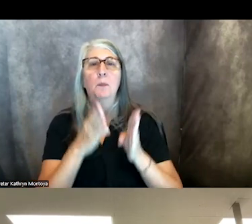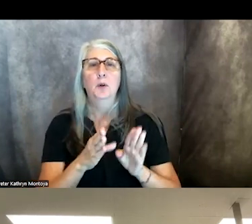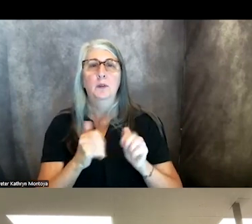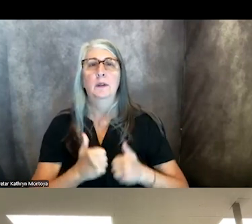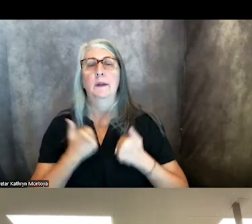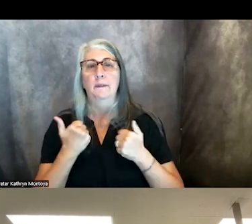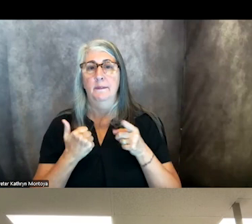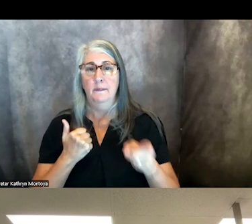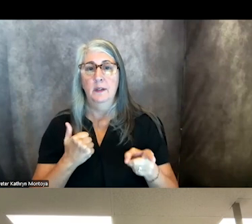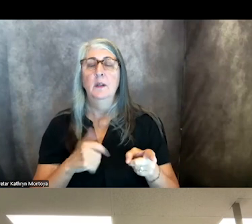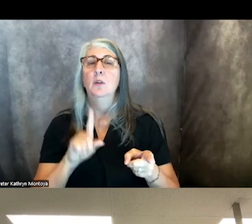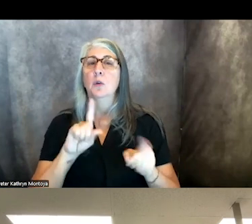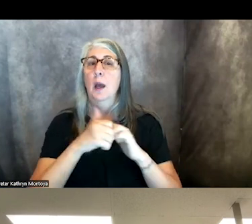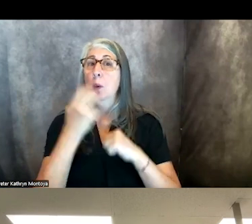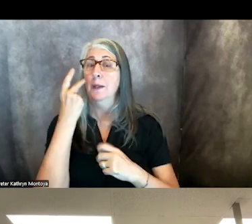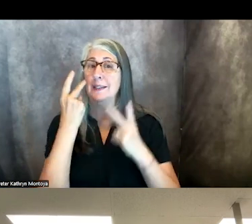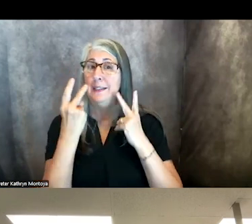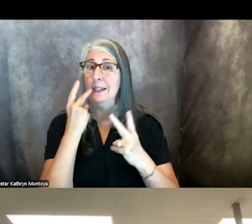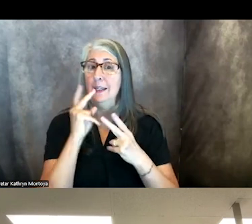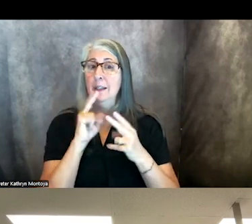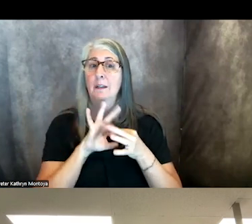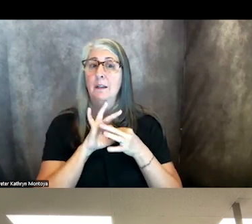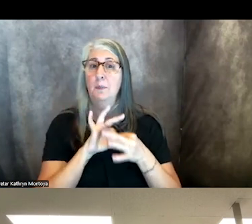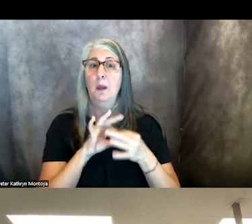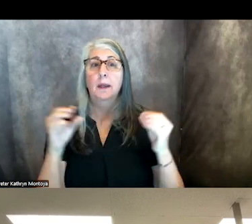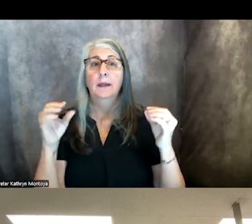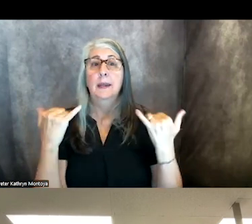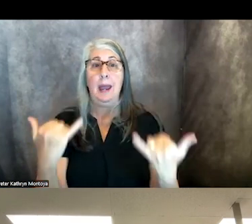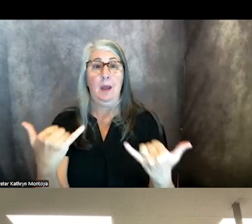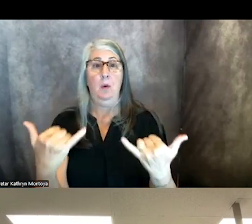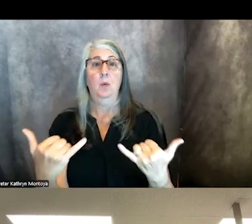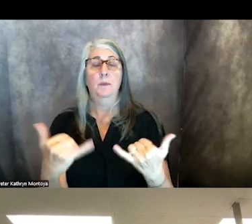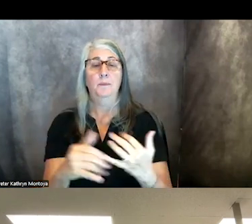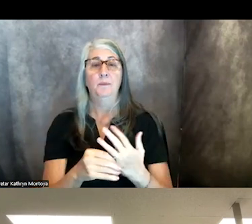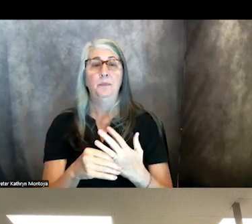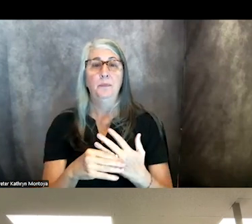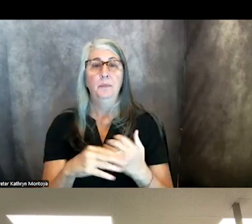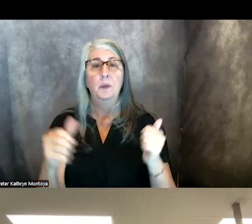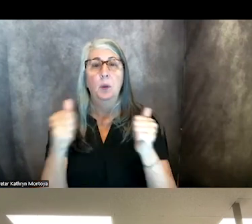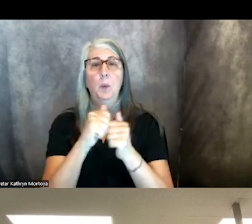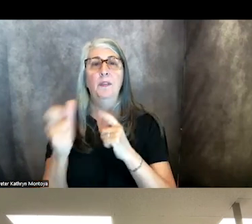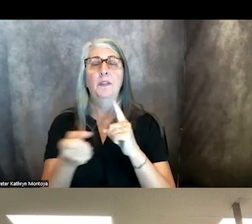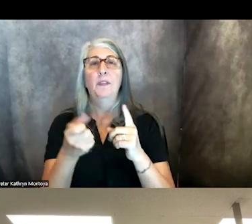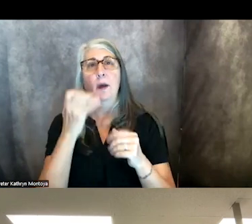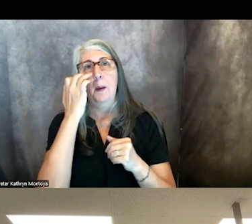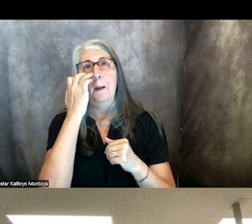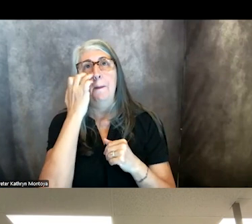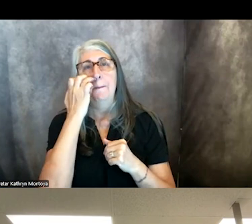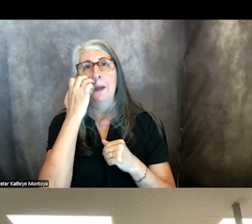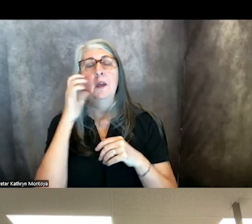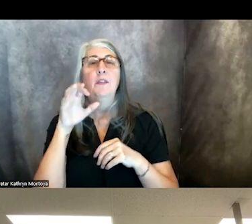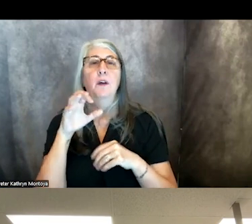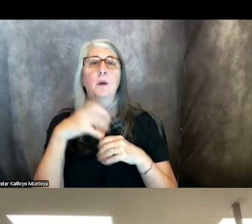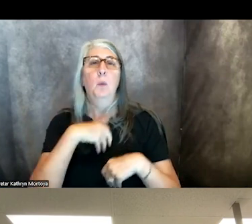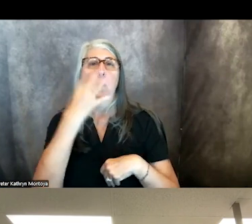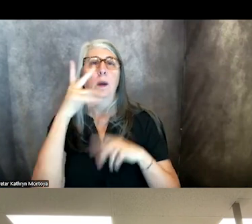which we see this applied more so specifically today with the impact of colonization and the